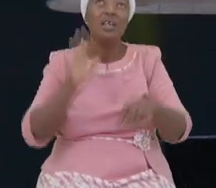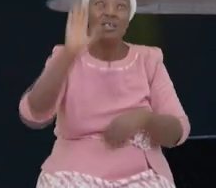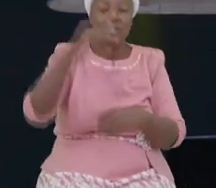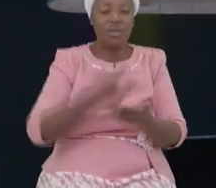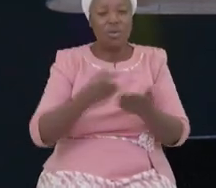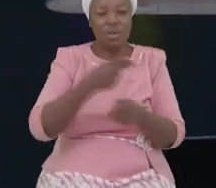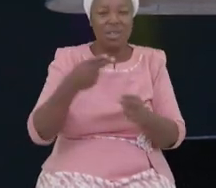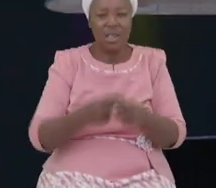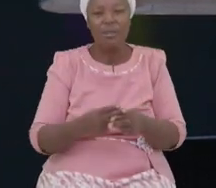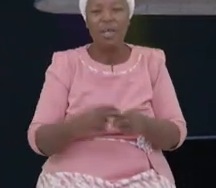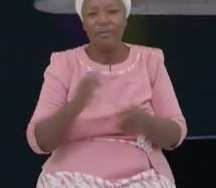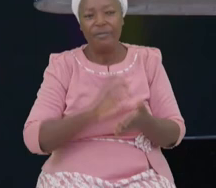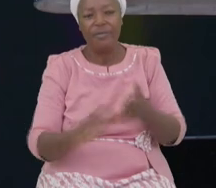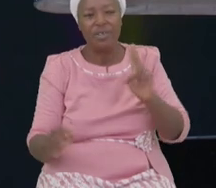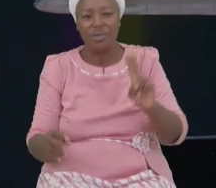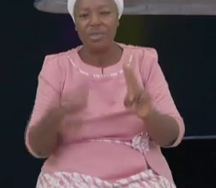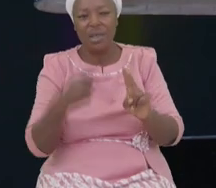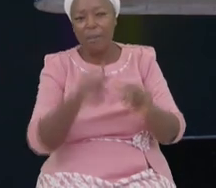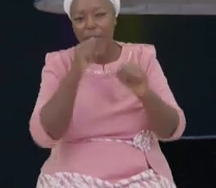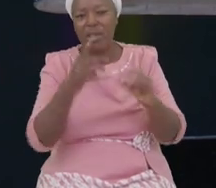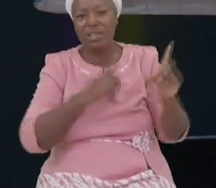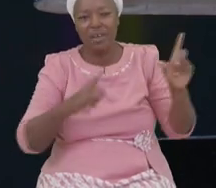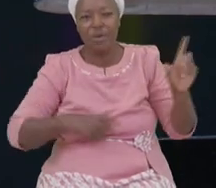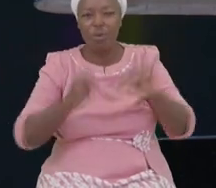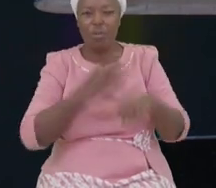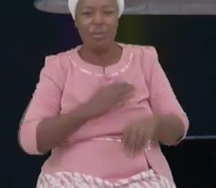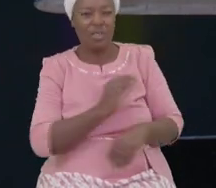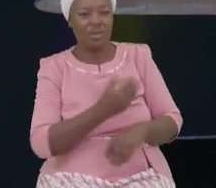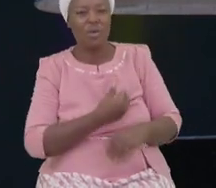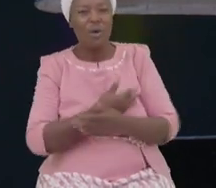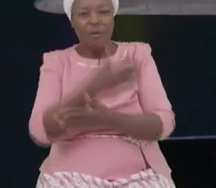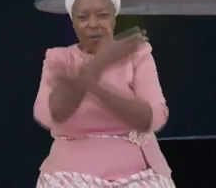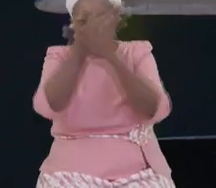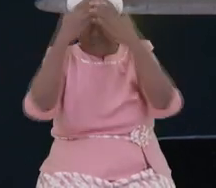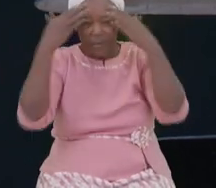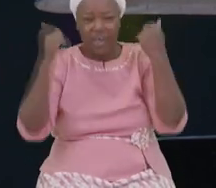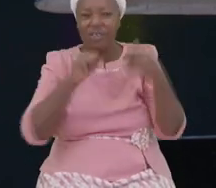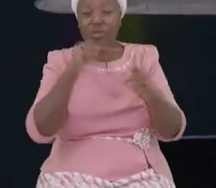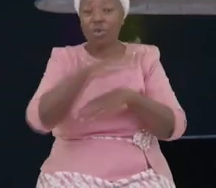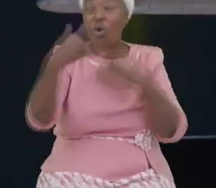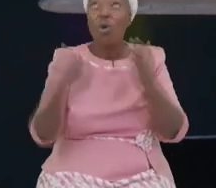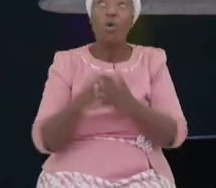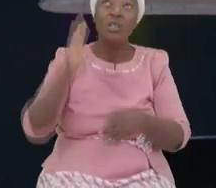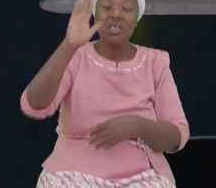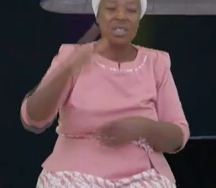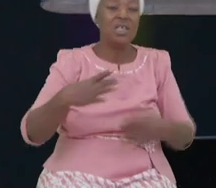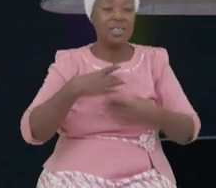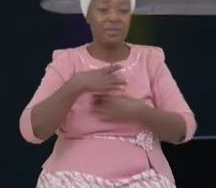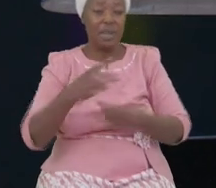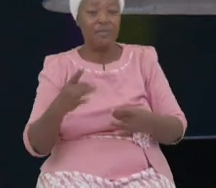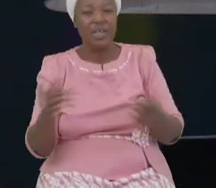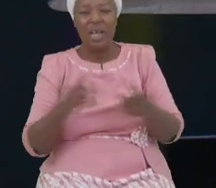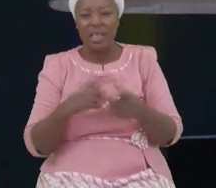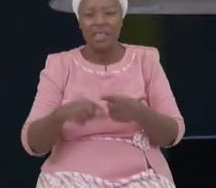2, it says, in verse 2, bless the Lord, O my soul, forget not all his benefits. In verse 3, it says, who